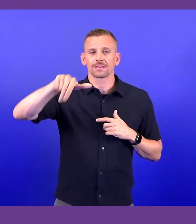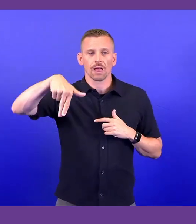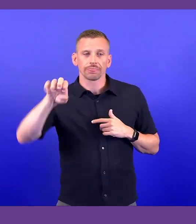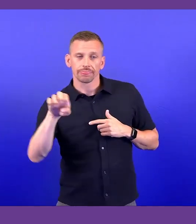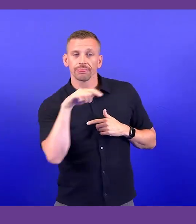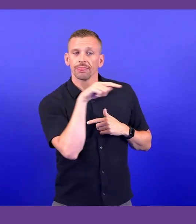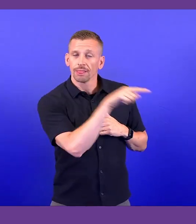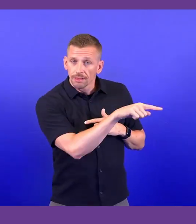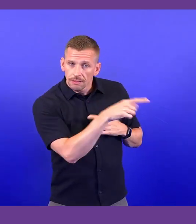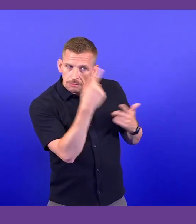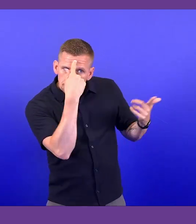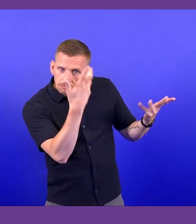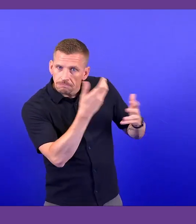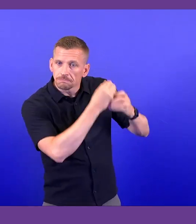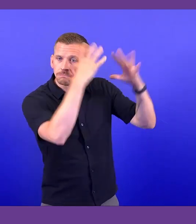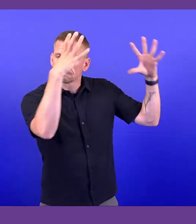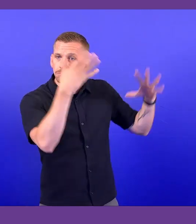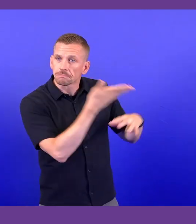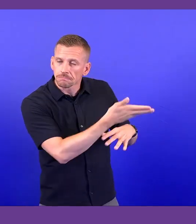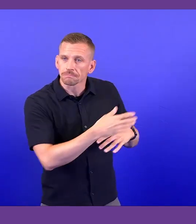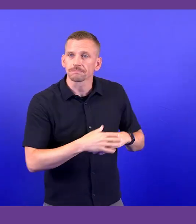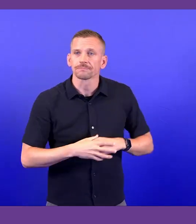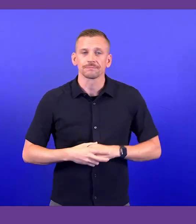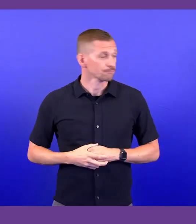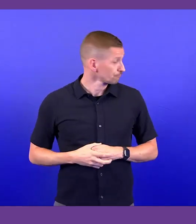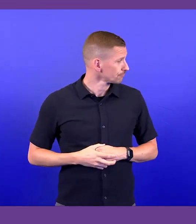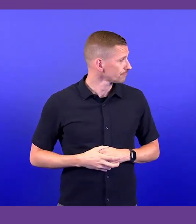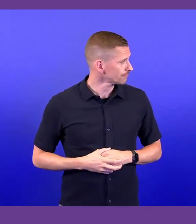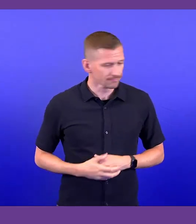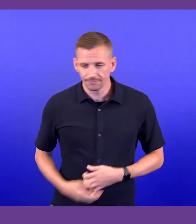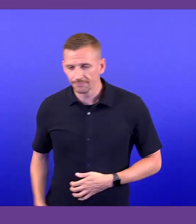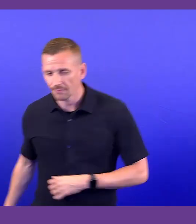So how many times have you gone somewhere new